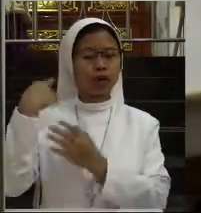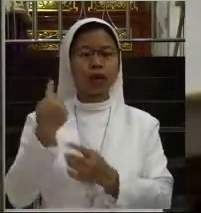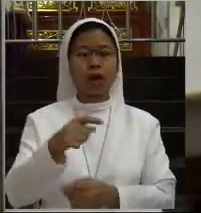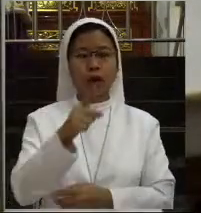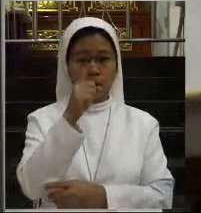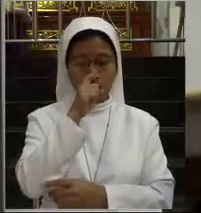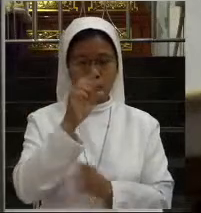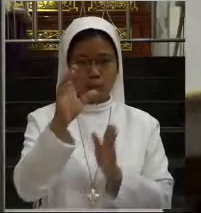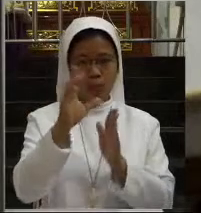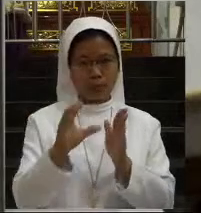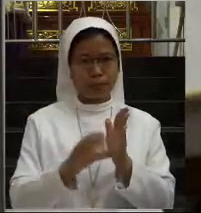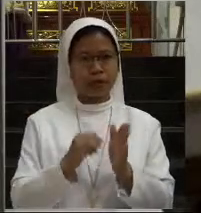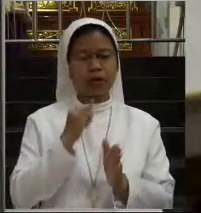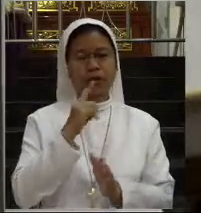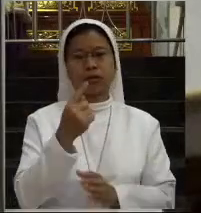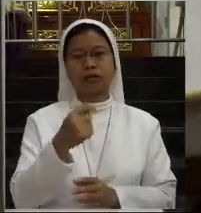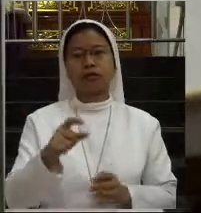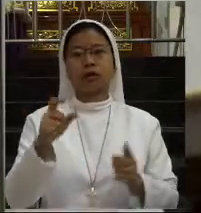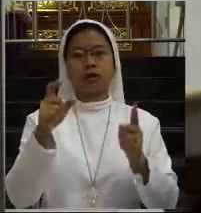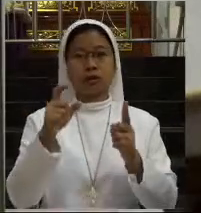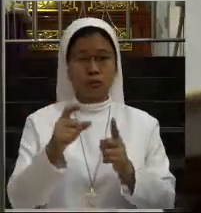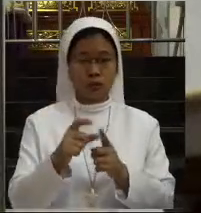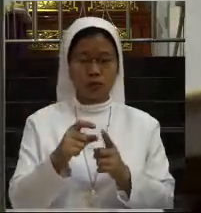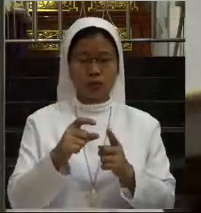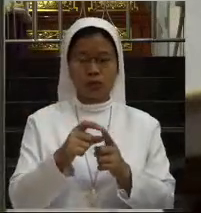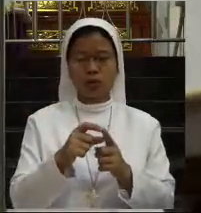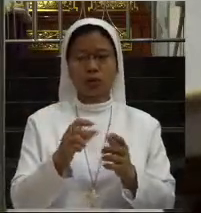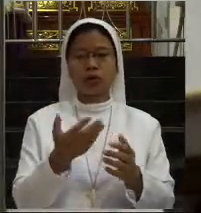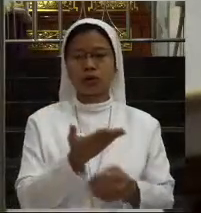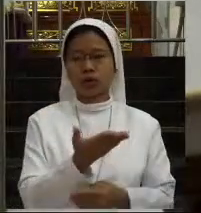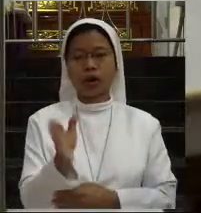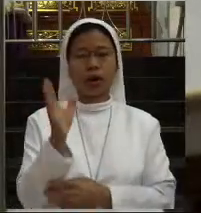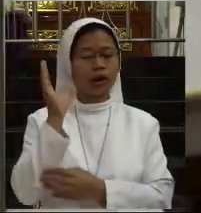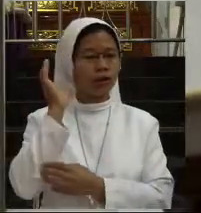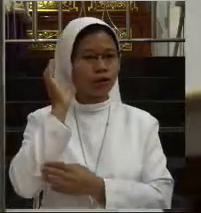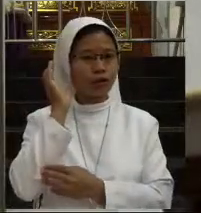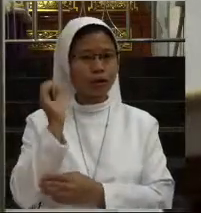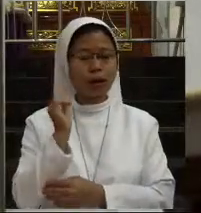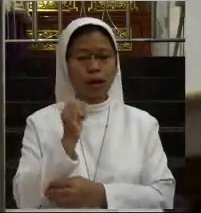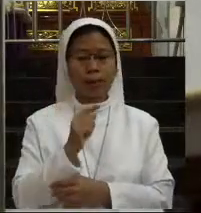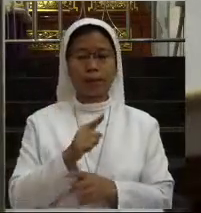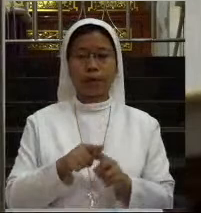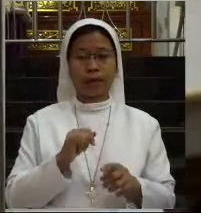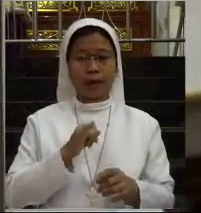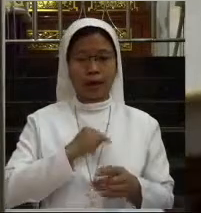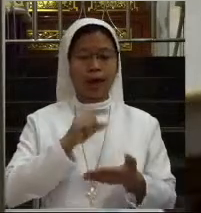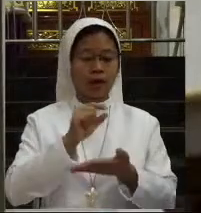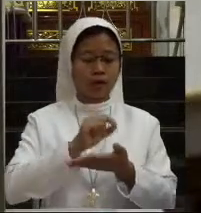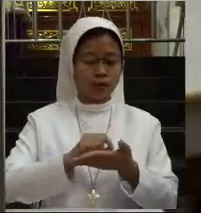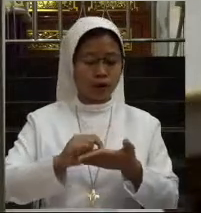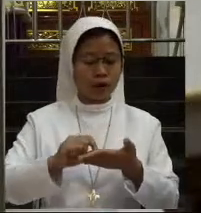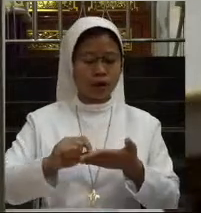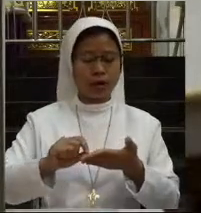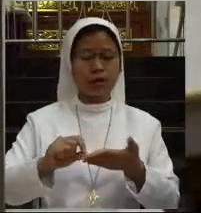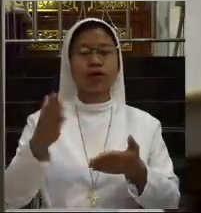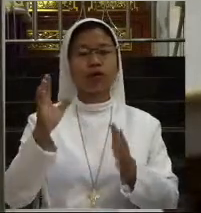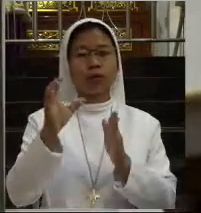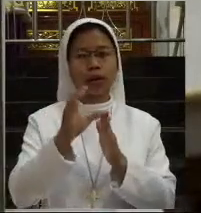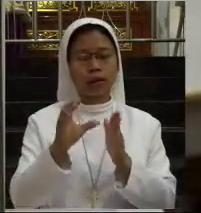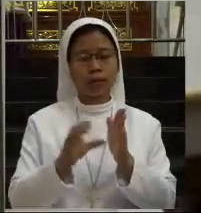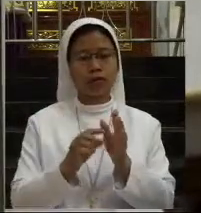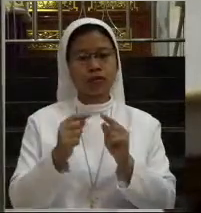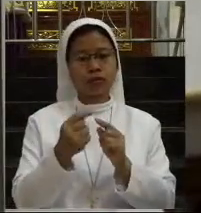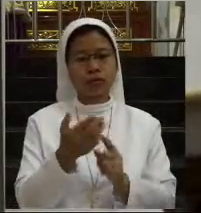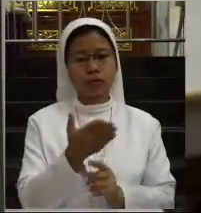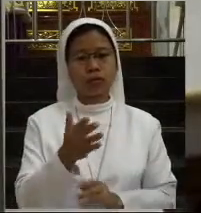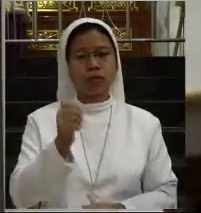commandment is the word that you have heard. And yet I do write a new commandment to you,